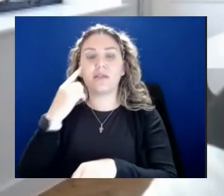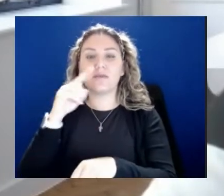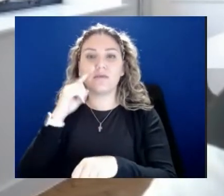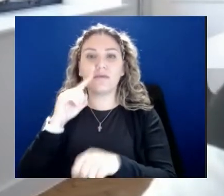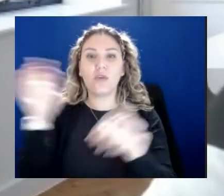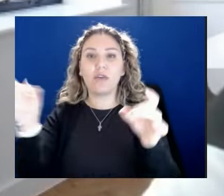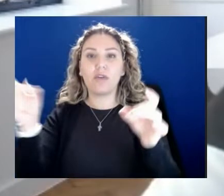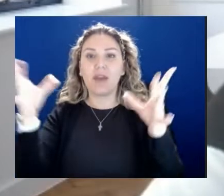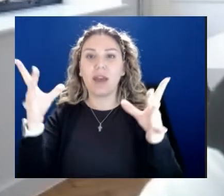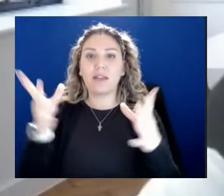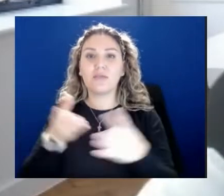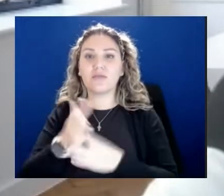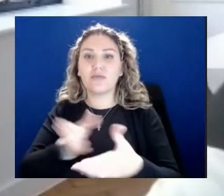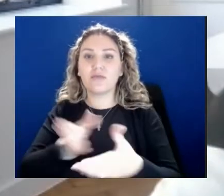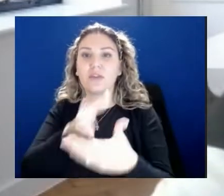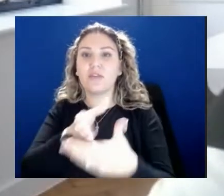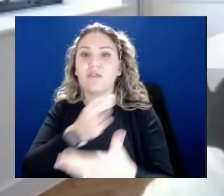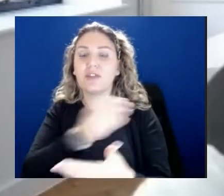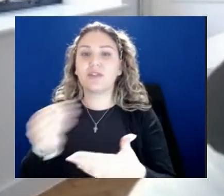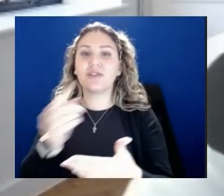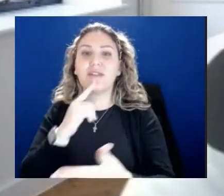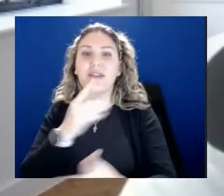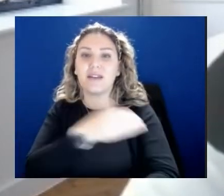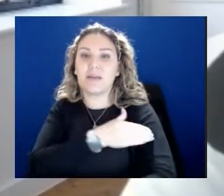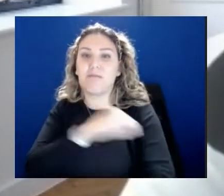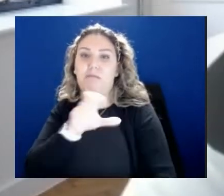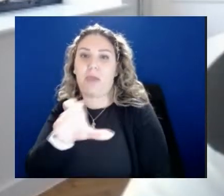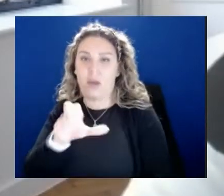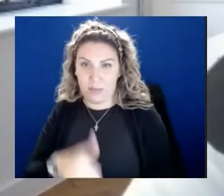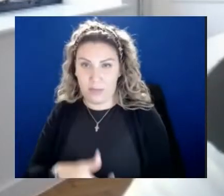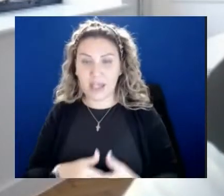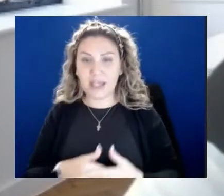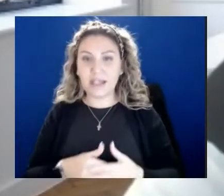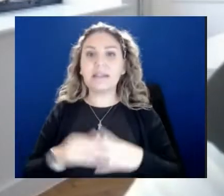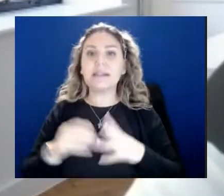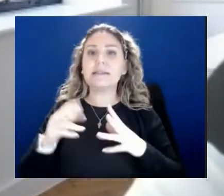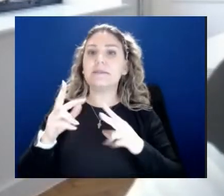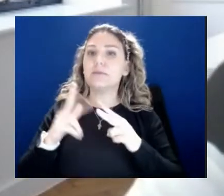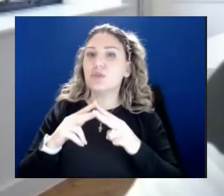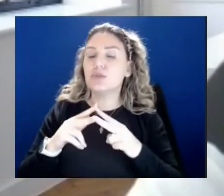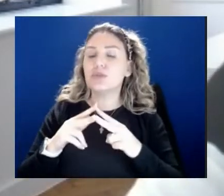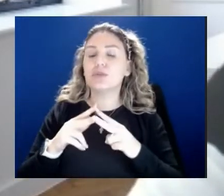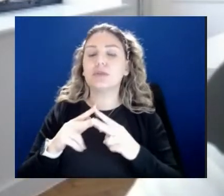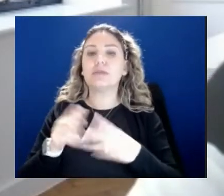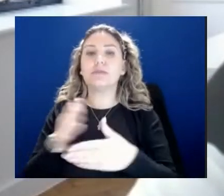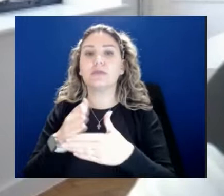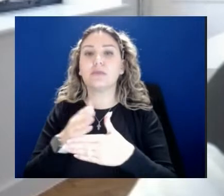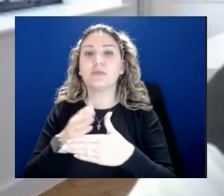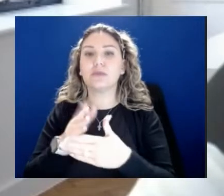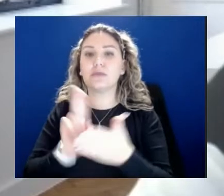Victim Empowerment. And this is a partnership between the University of Kansas Center